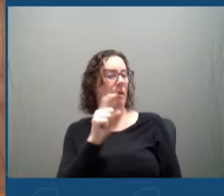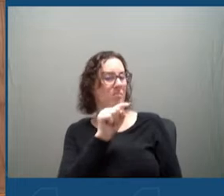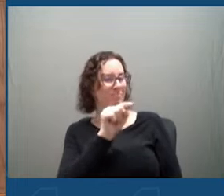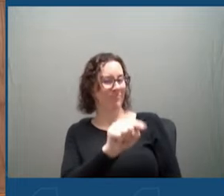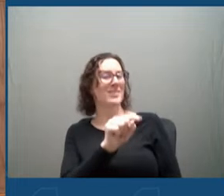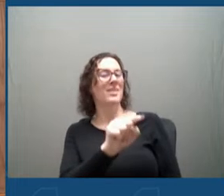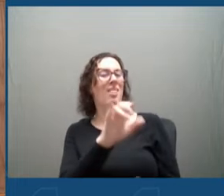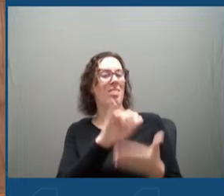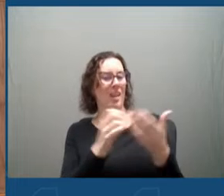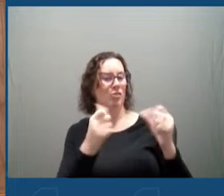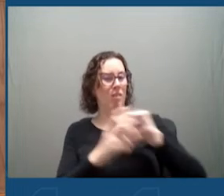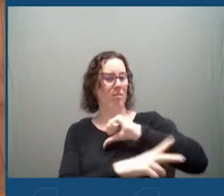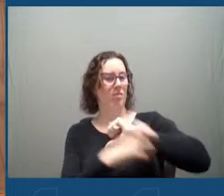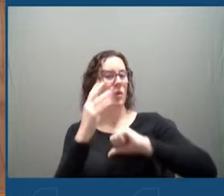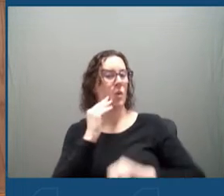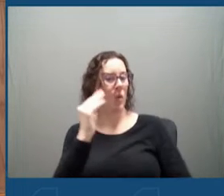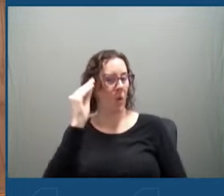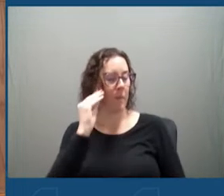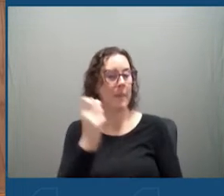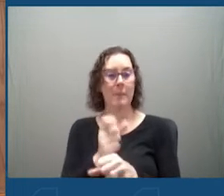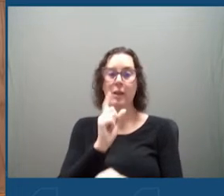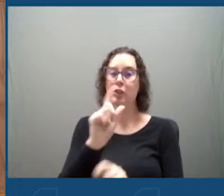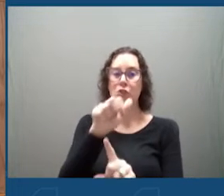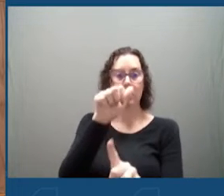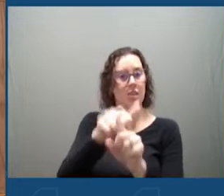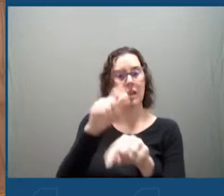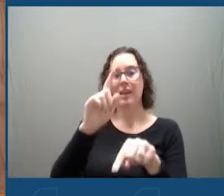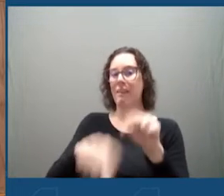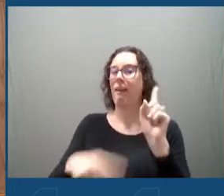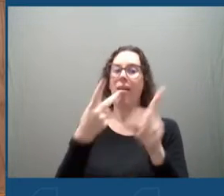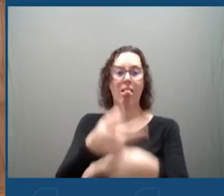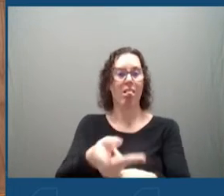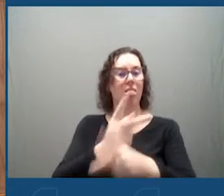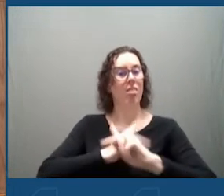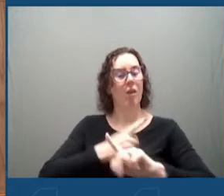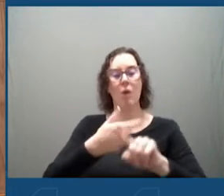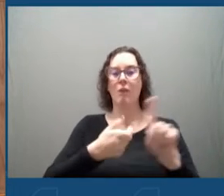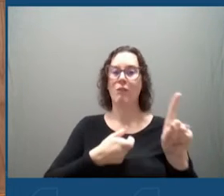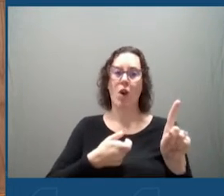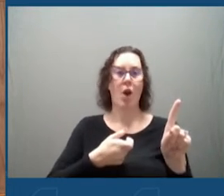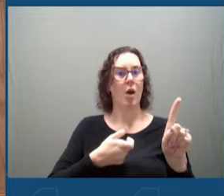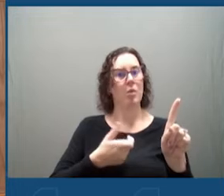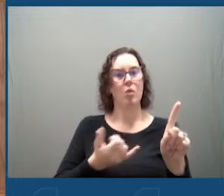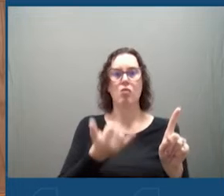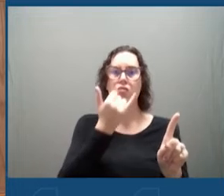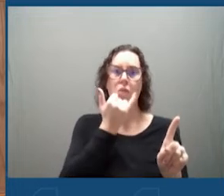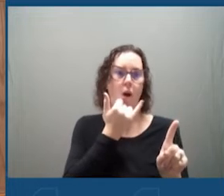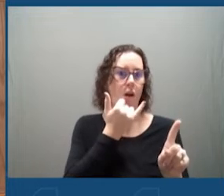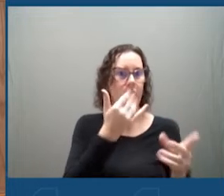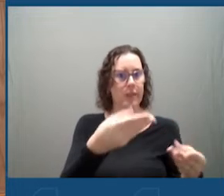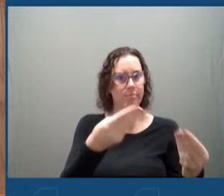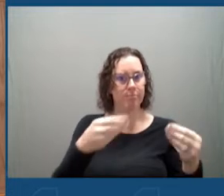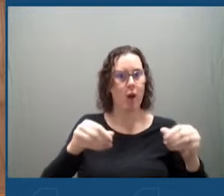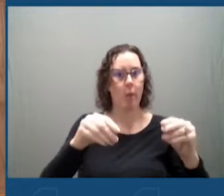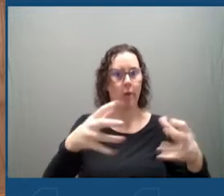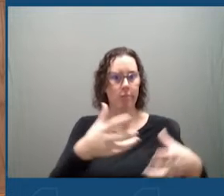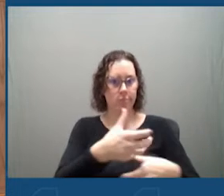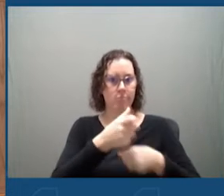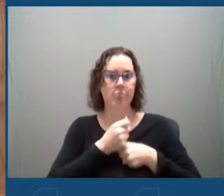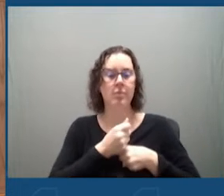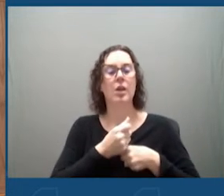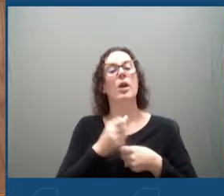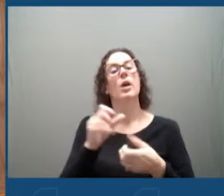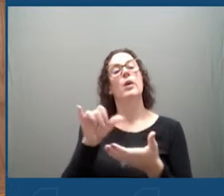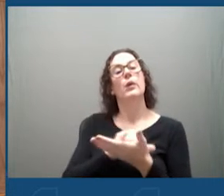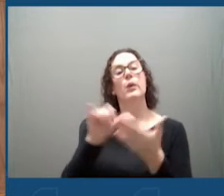help ensure scammers cannot take loans out against ill-gotten property, New Yorkers will also be able to remain in their homes and